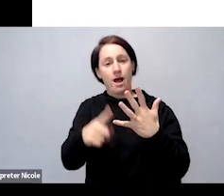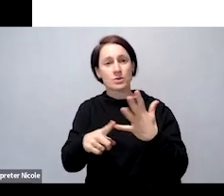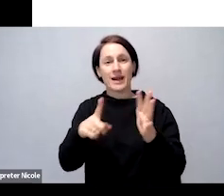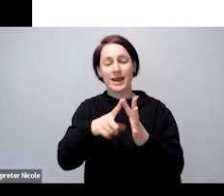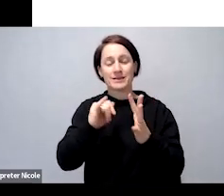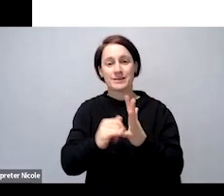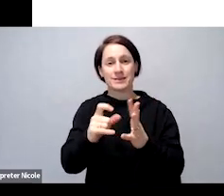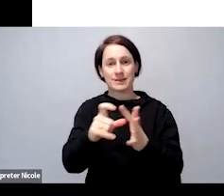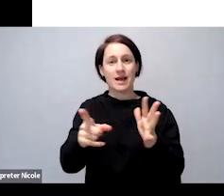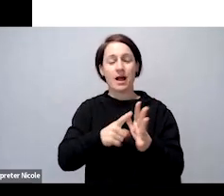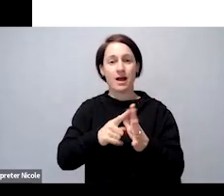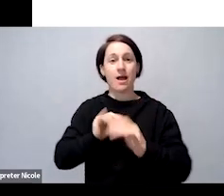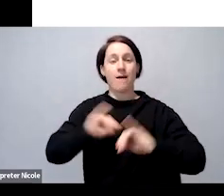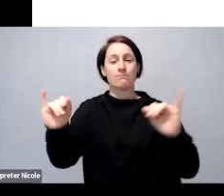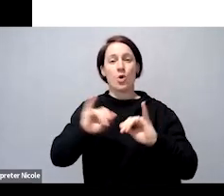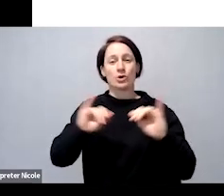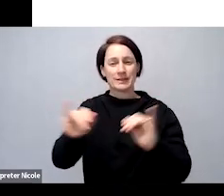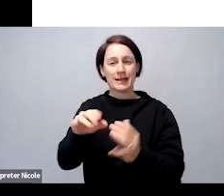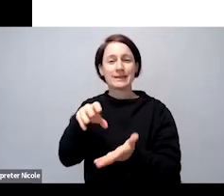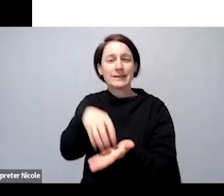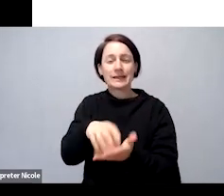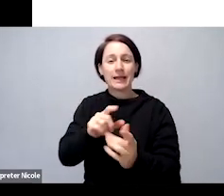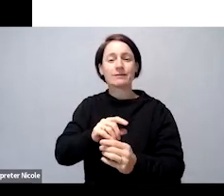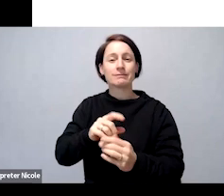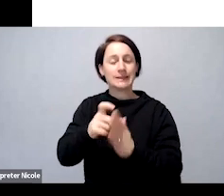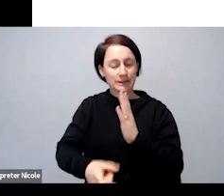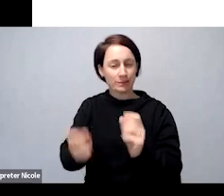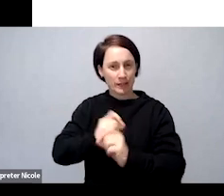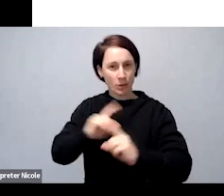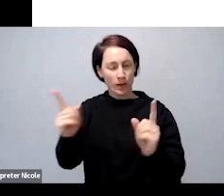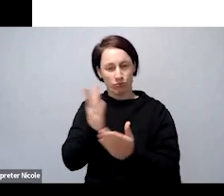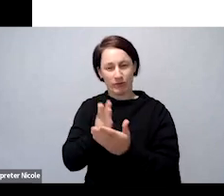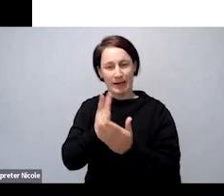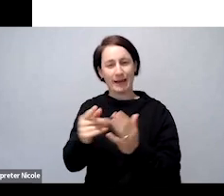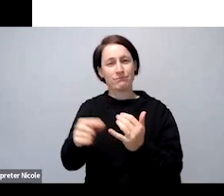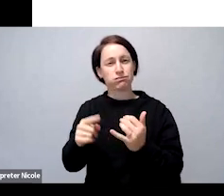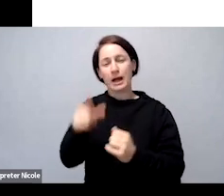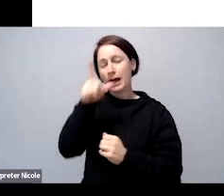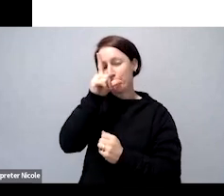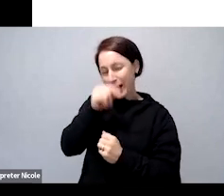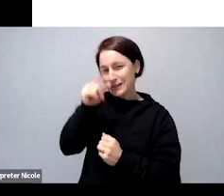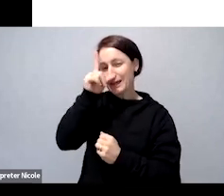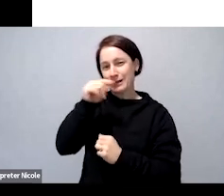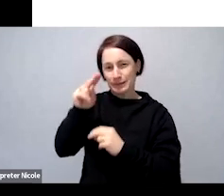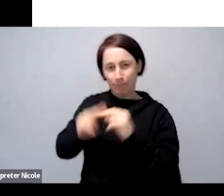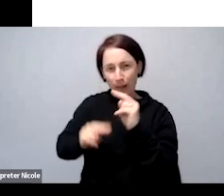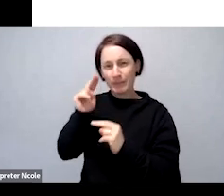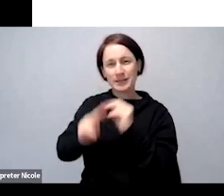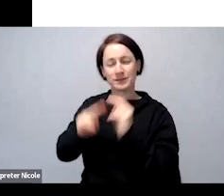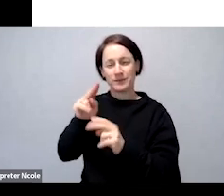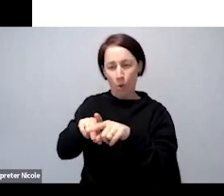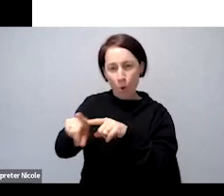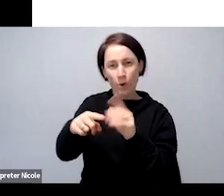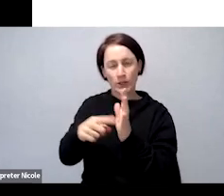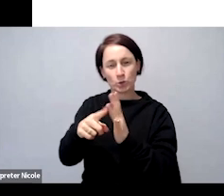Sector Disability Awareness. Those really become capacity development strategies and tools to support stakeholders on